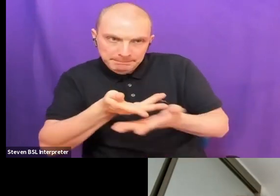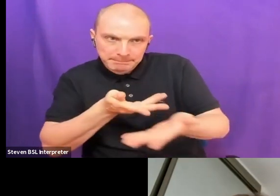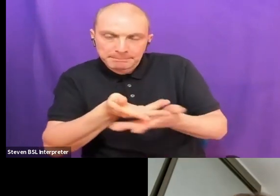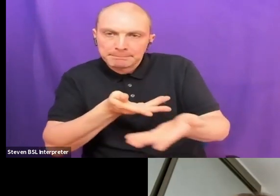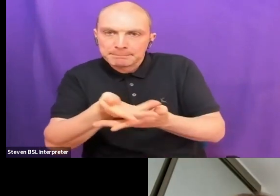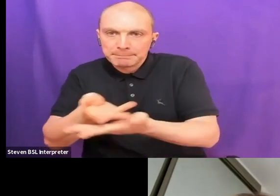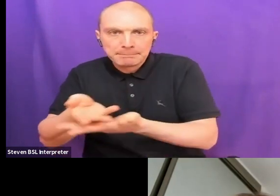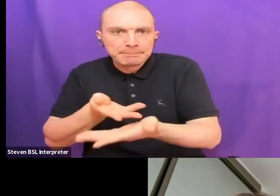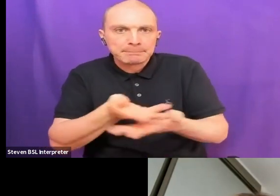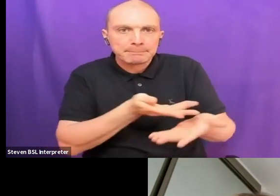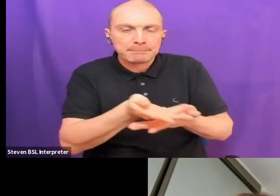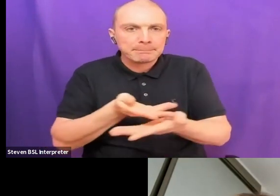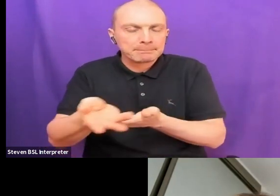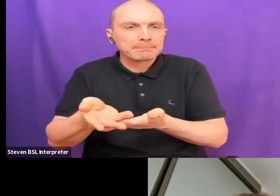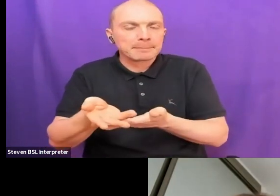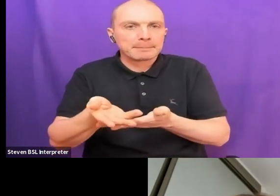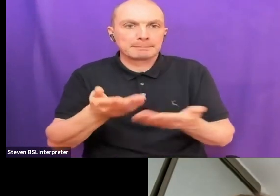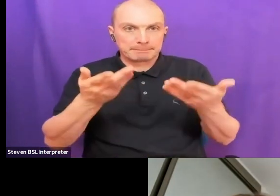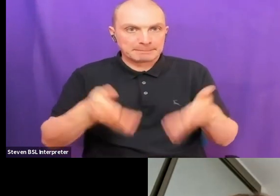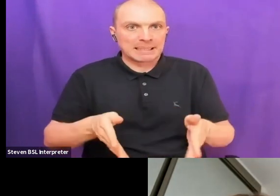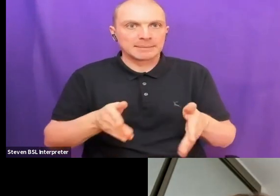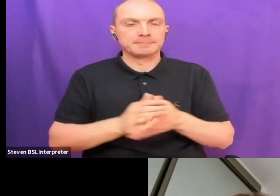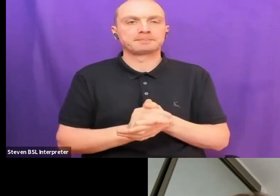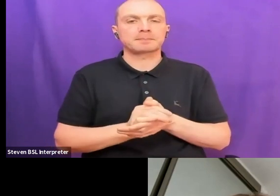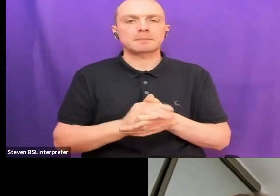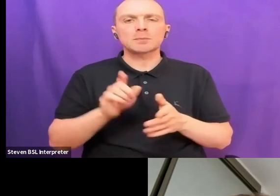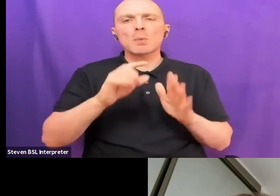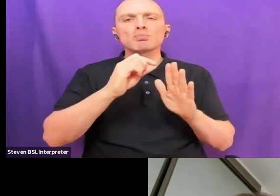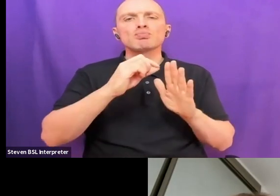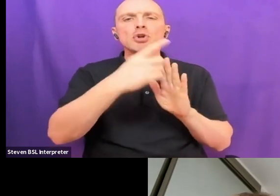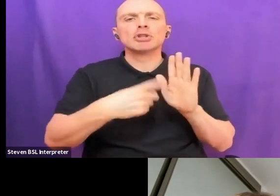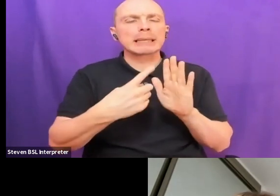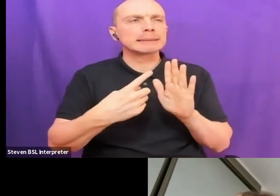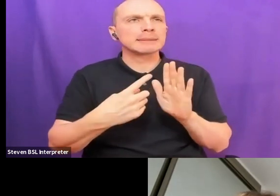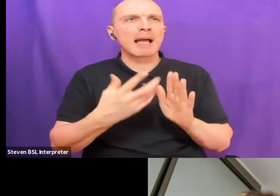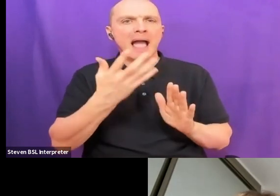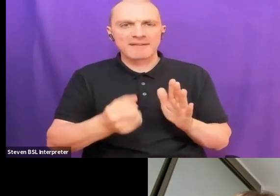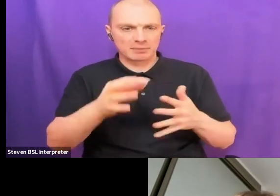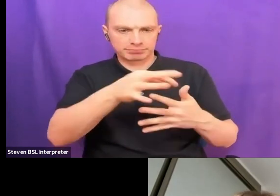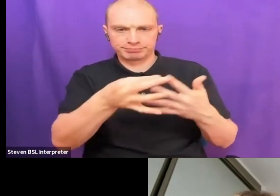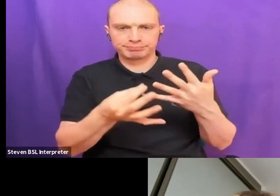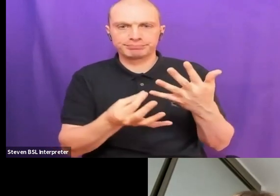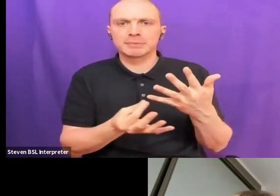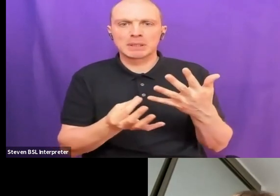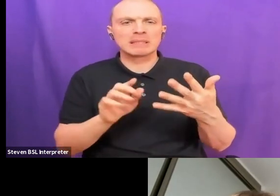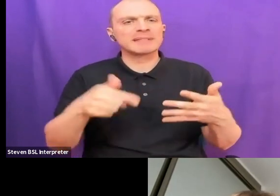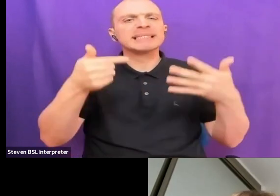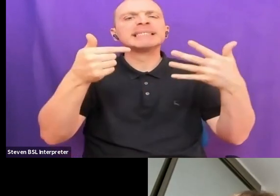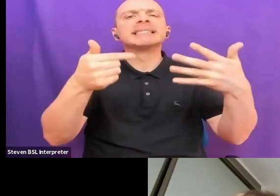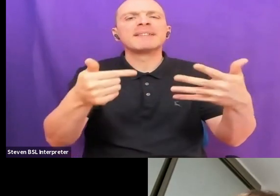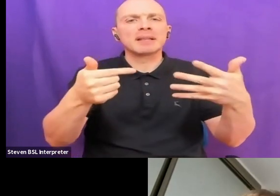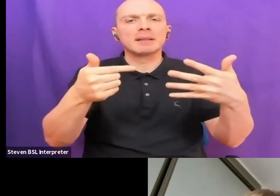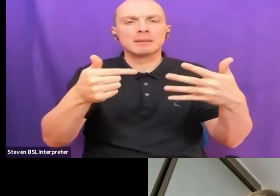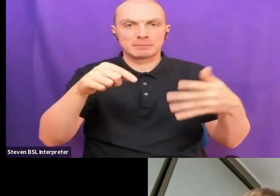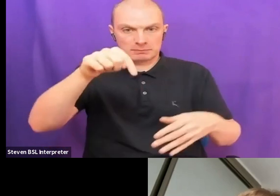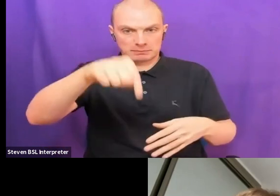The specific projects that make up the placemaking, and there's I think about 7 separate projects in Ardrossan,